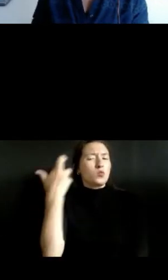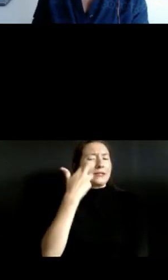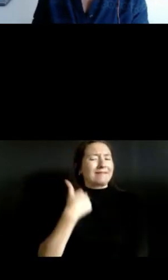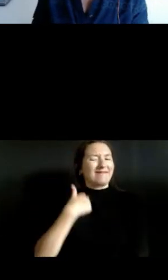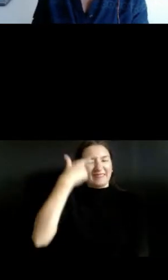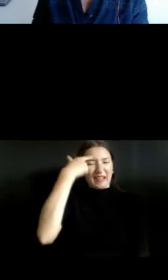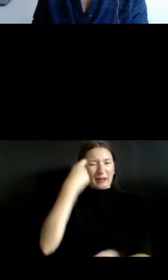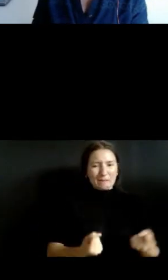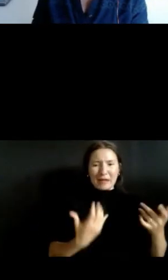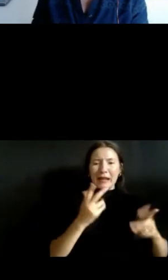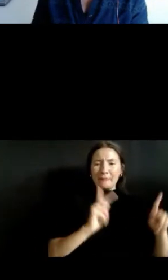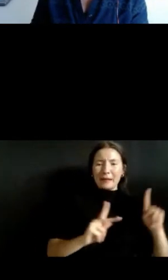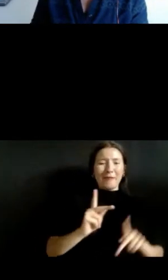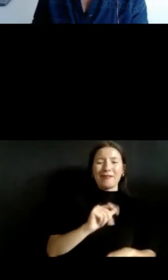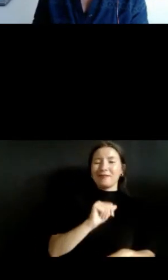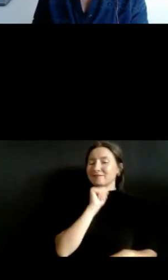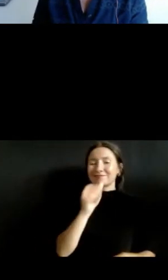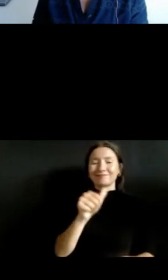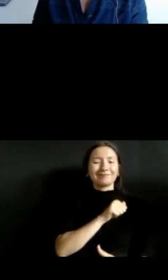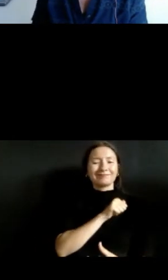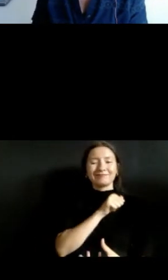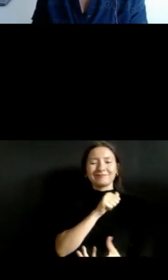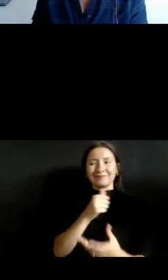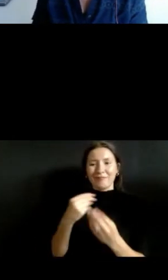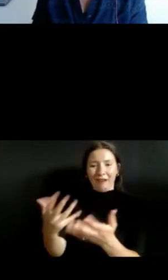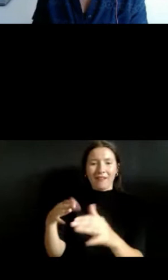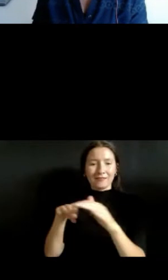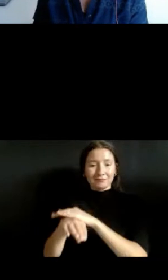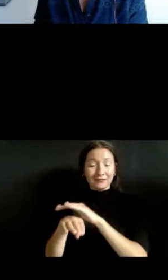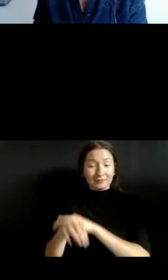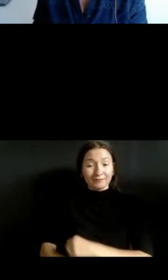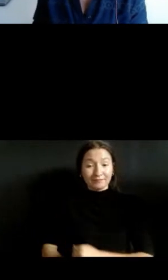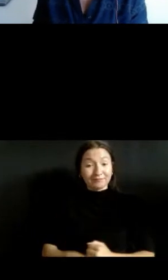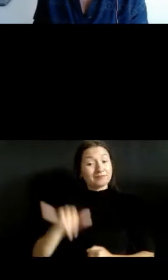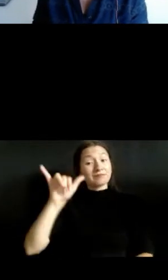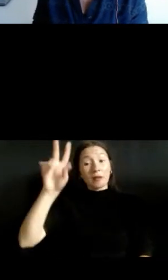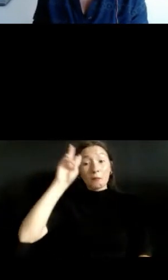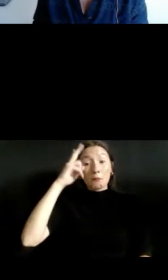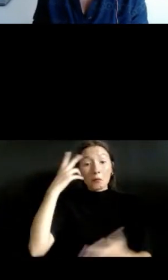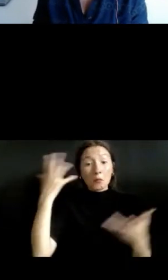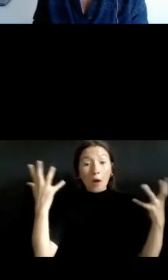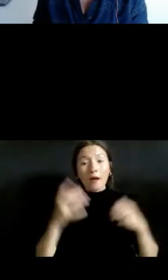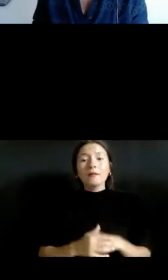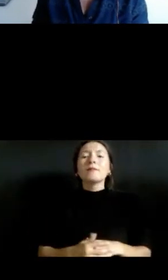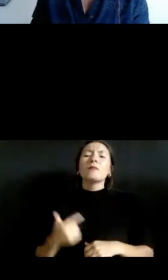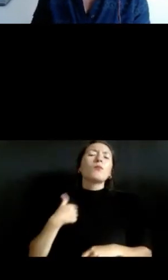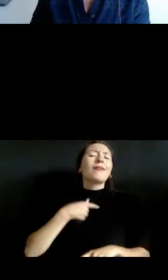e-learning accessible because it's too difficult. And here's the thing about this myth.